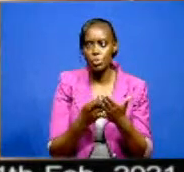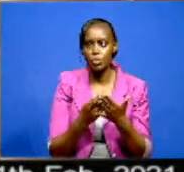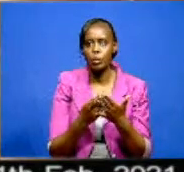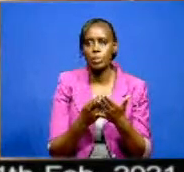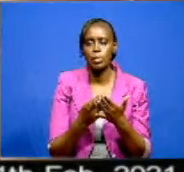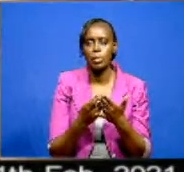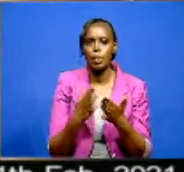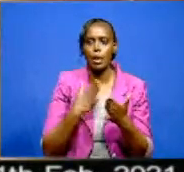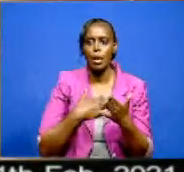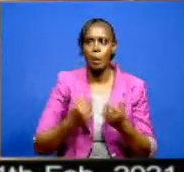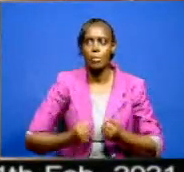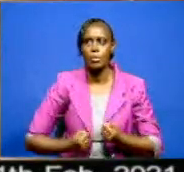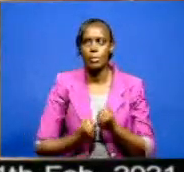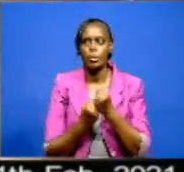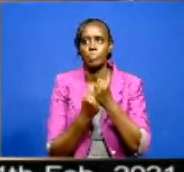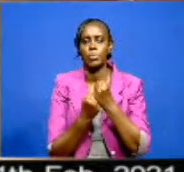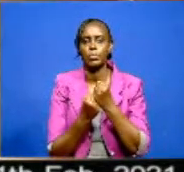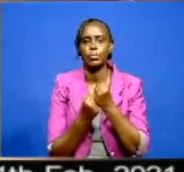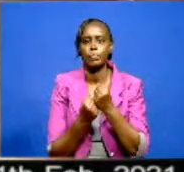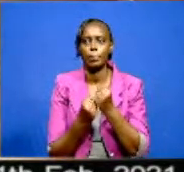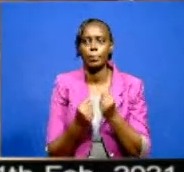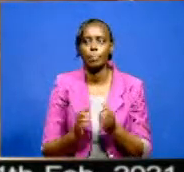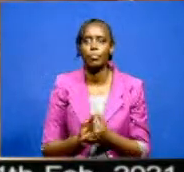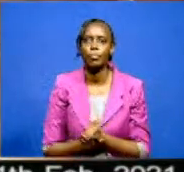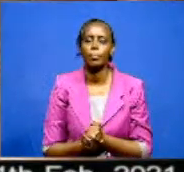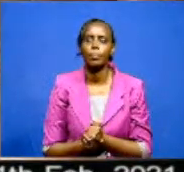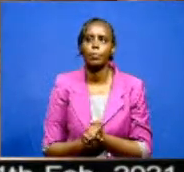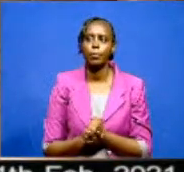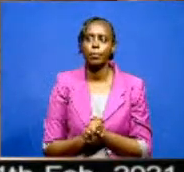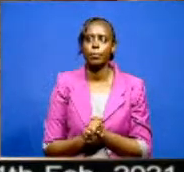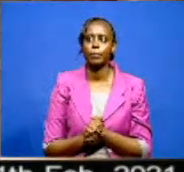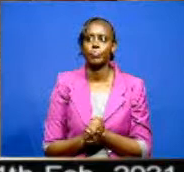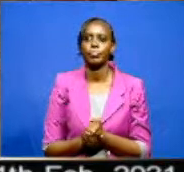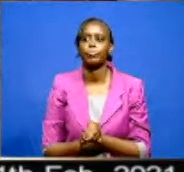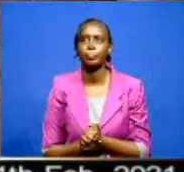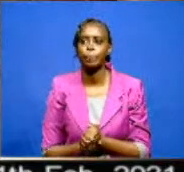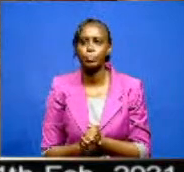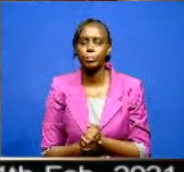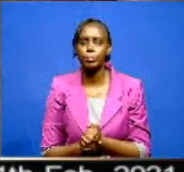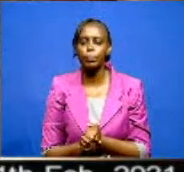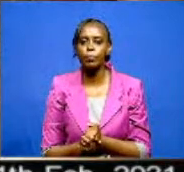Speaker, I beg to second. You beg to second.